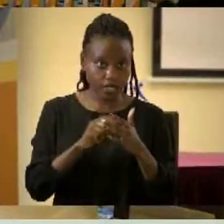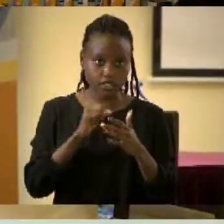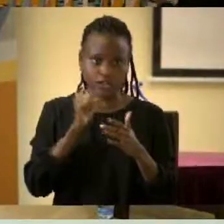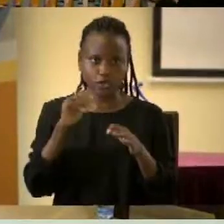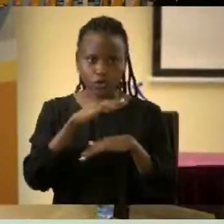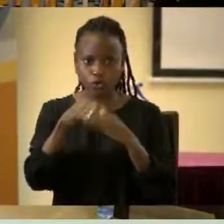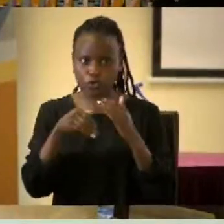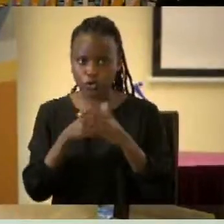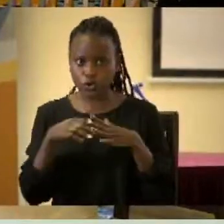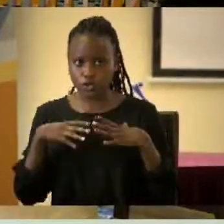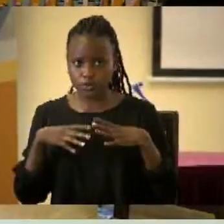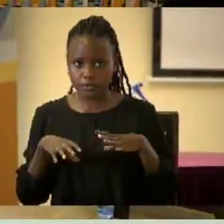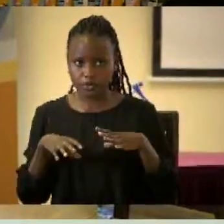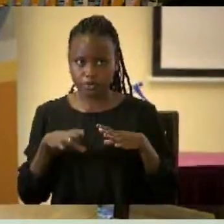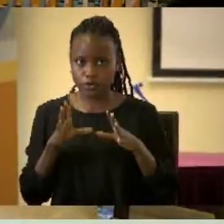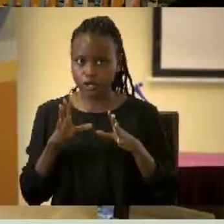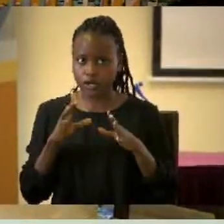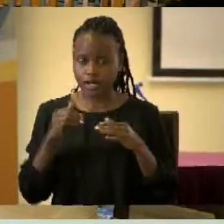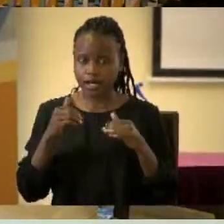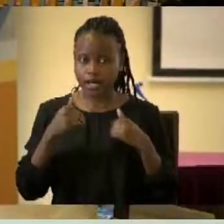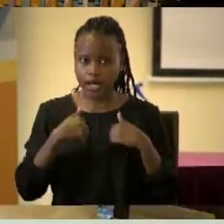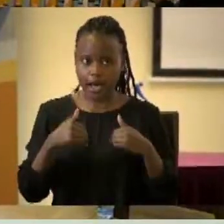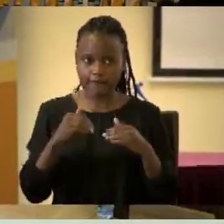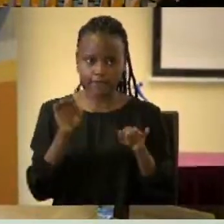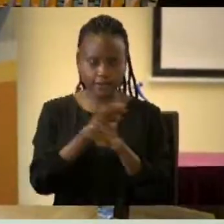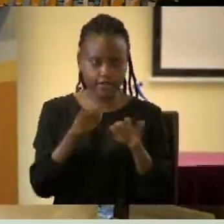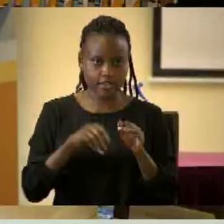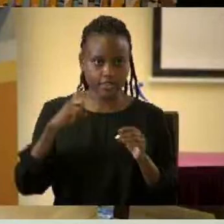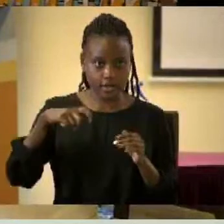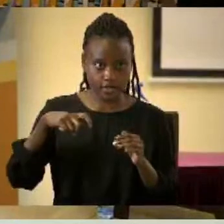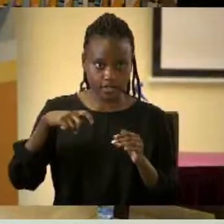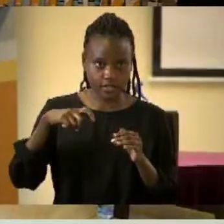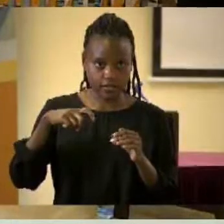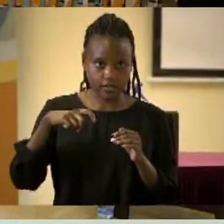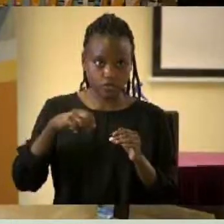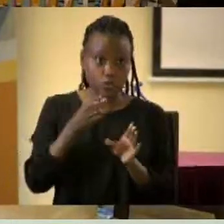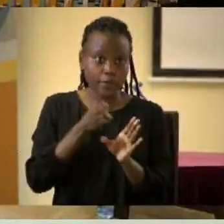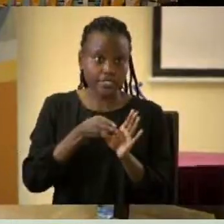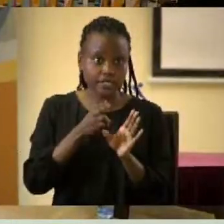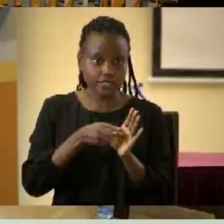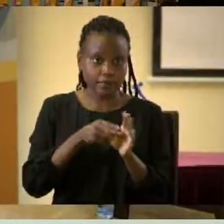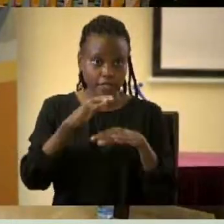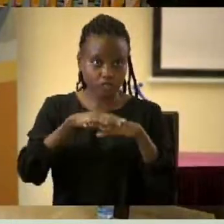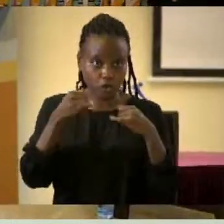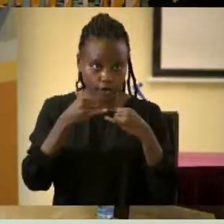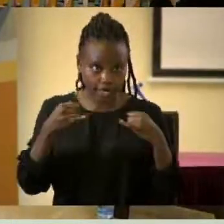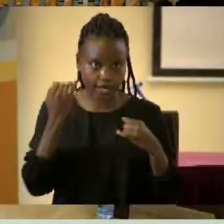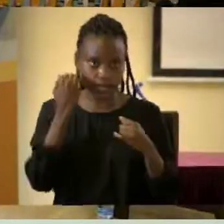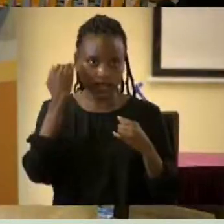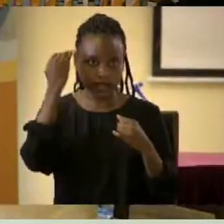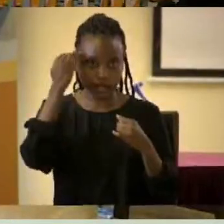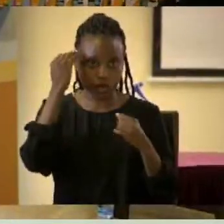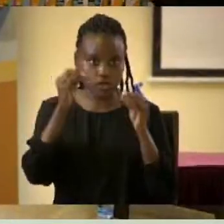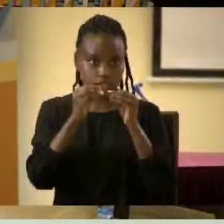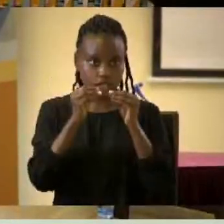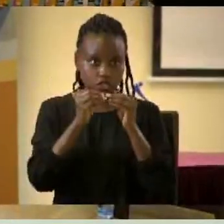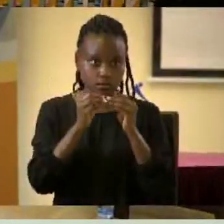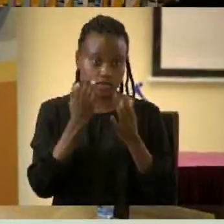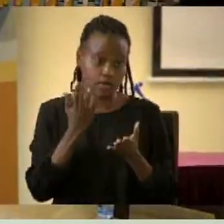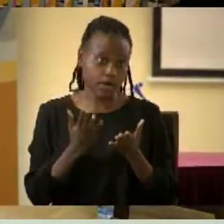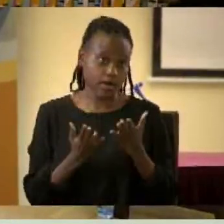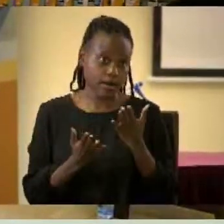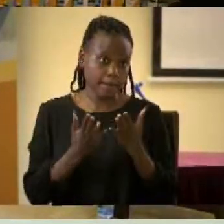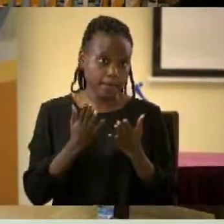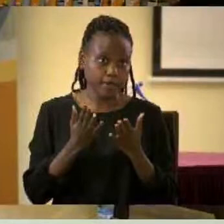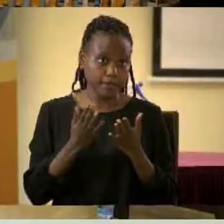litigants possess the wherewithal to participate virtually in these court sessions. You may not have, not